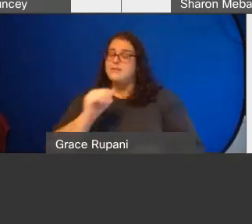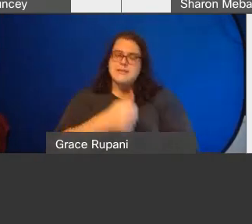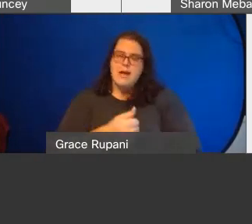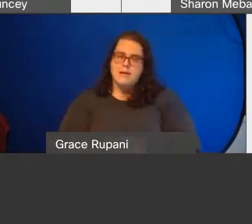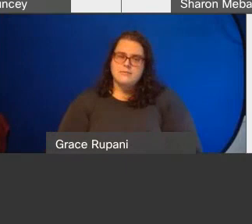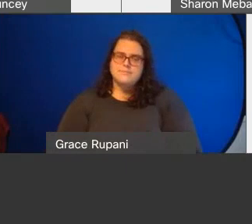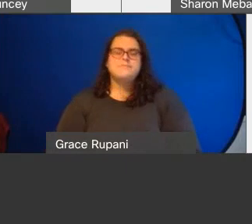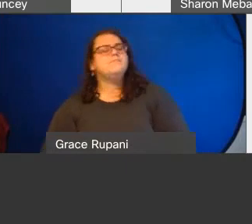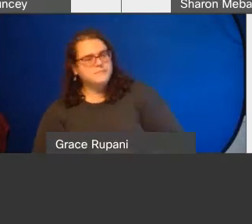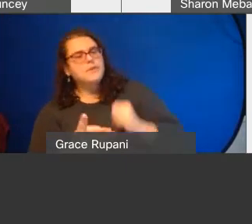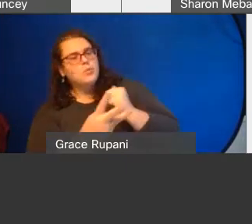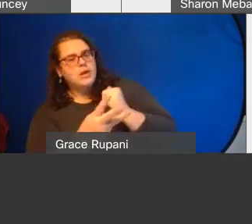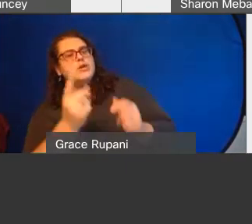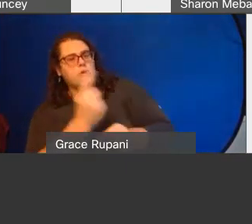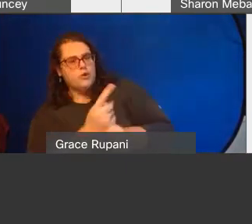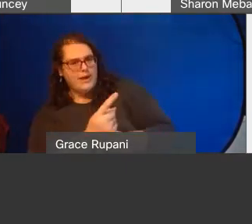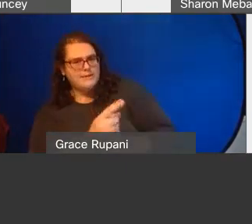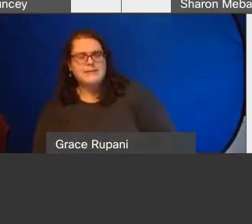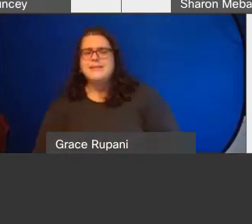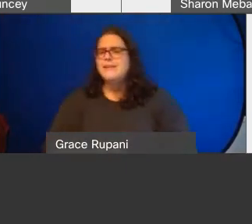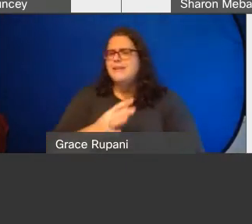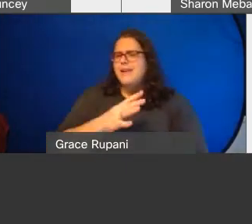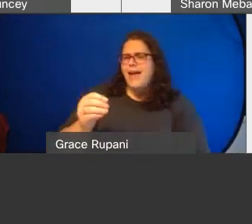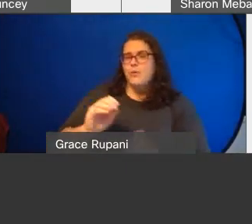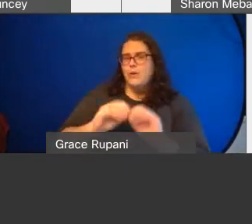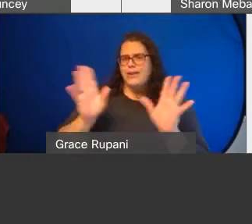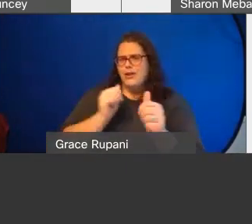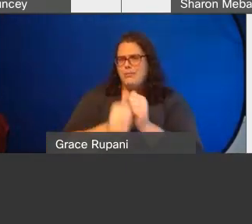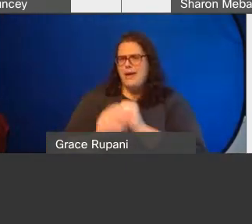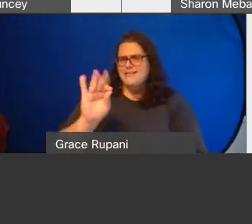the 90 days, since we're clearly past 90 days now?